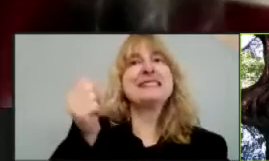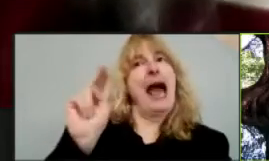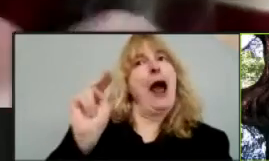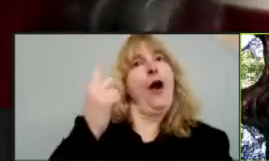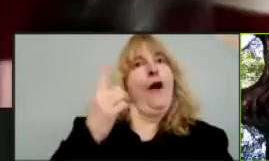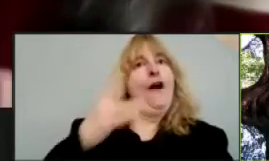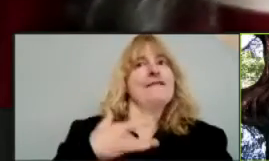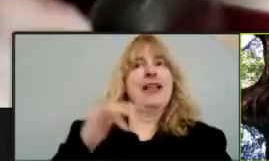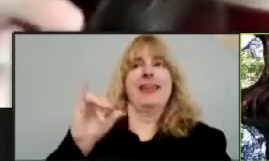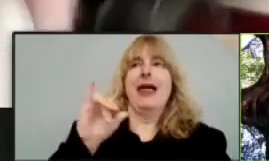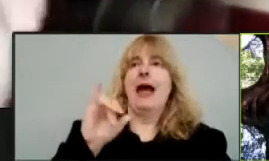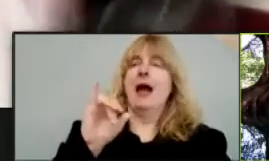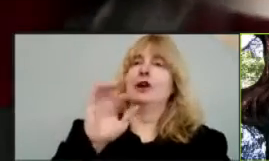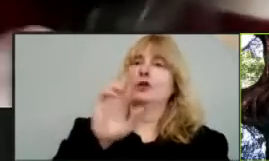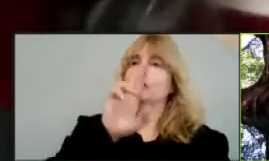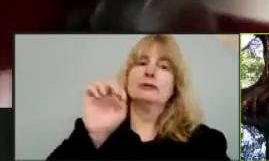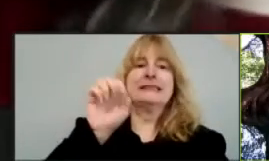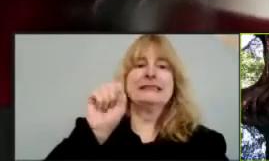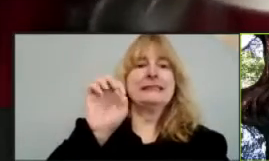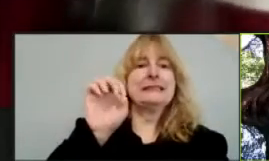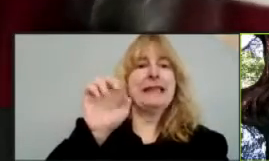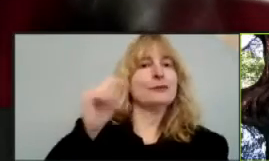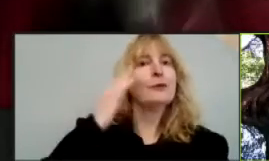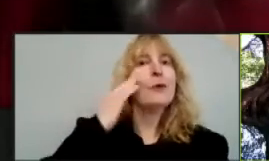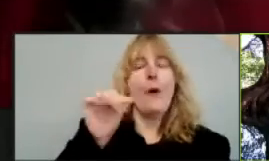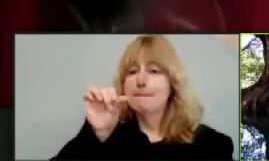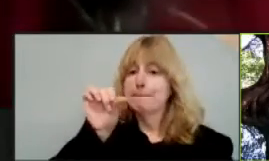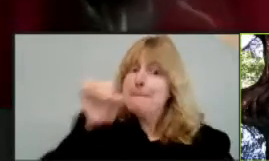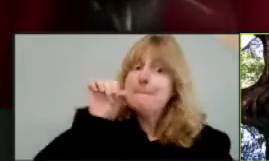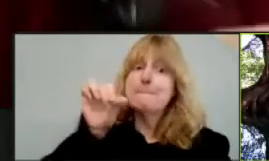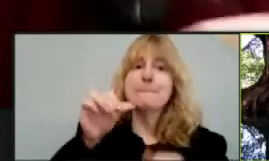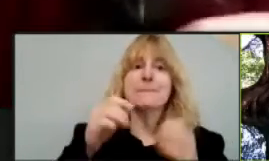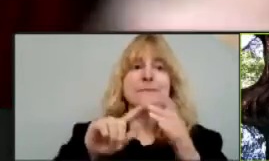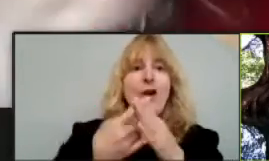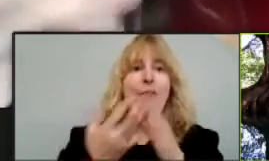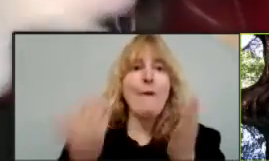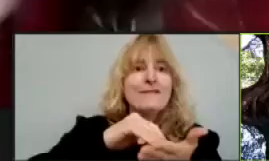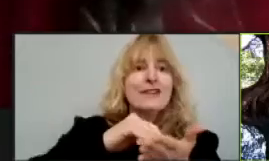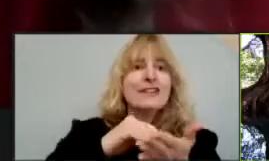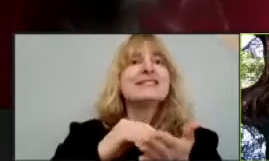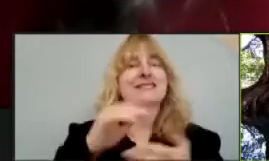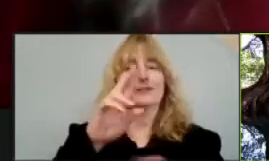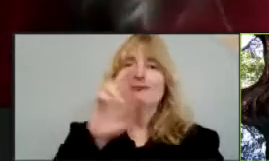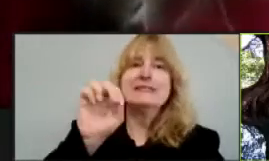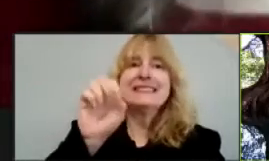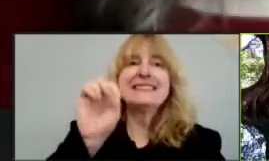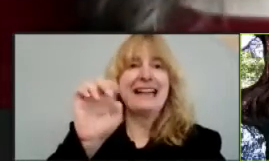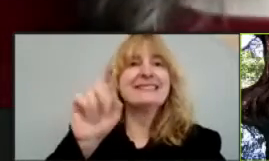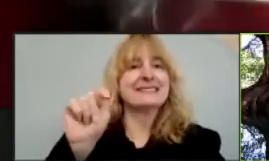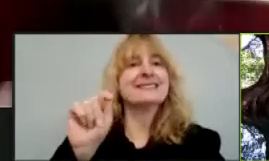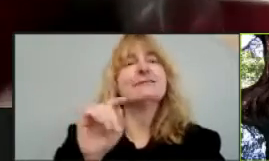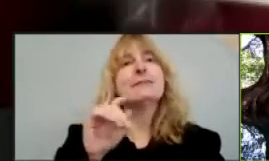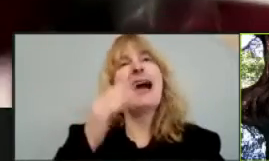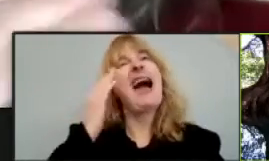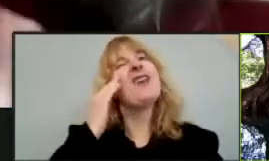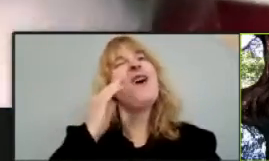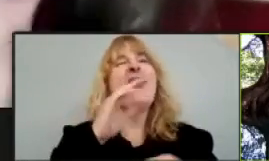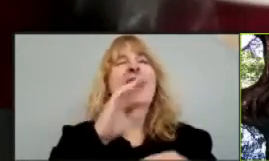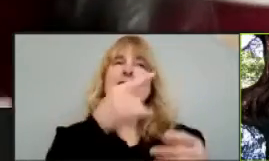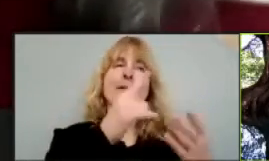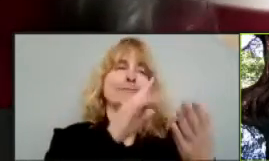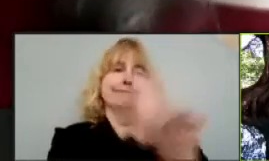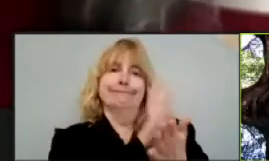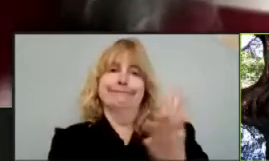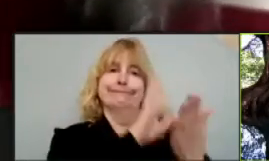a reset button, like we hit a reset button for some reason, right? It's just the calendar that's starting over, but it's like a sigh